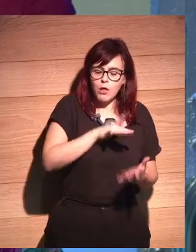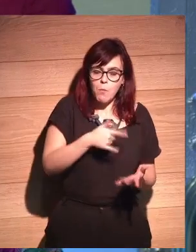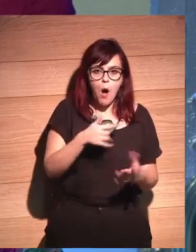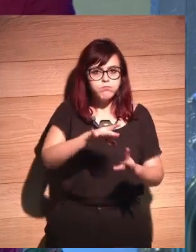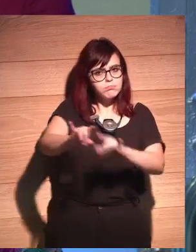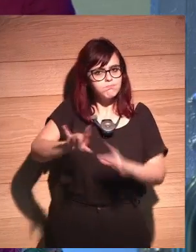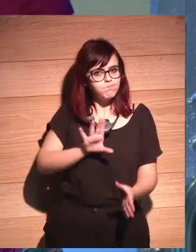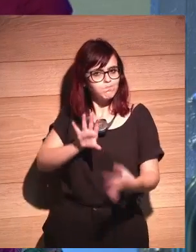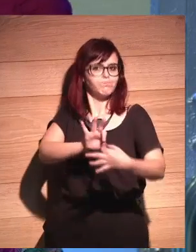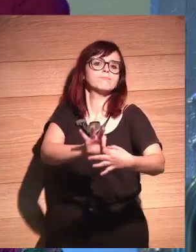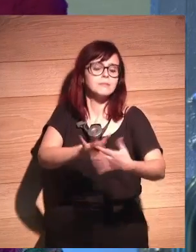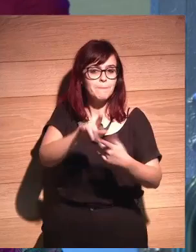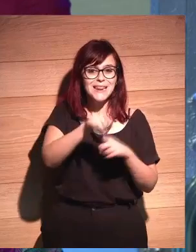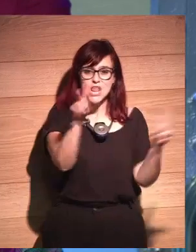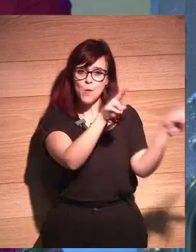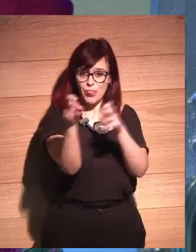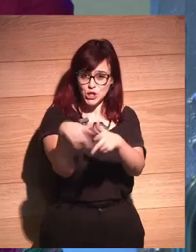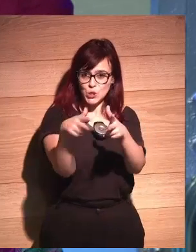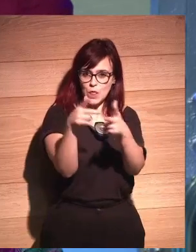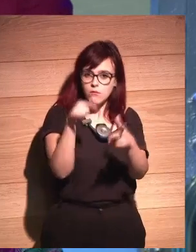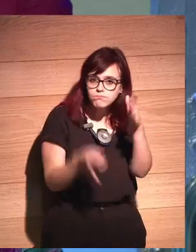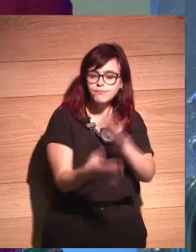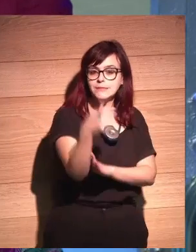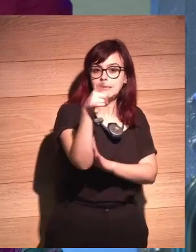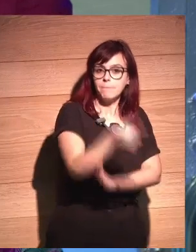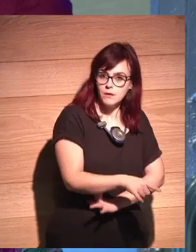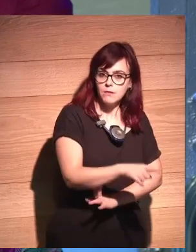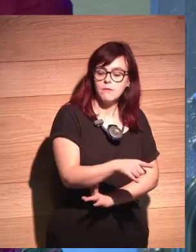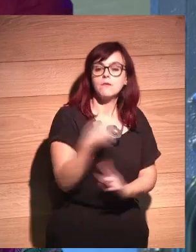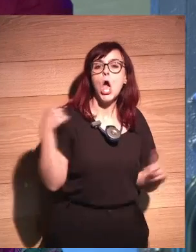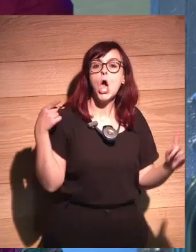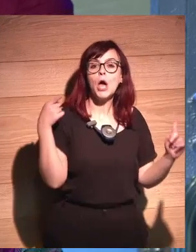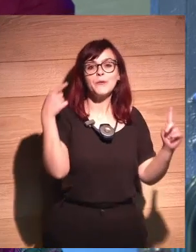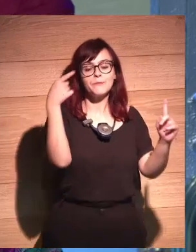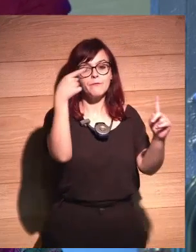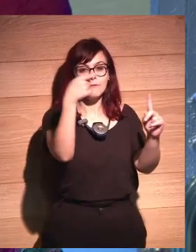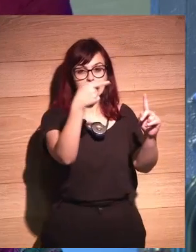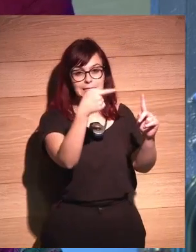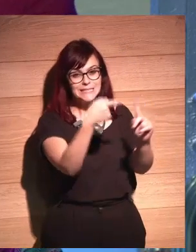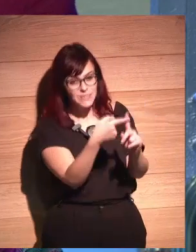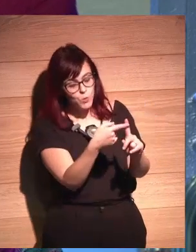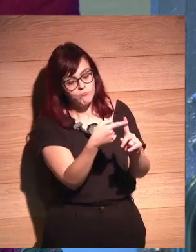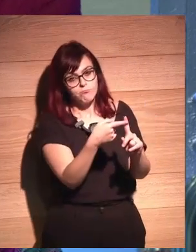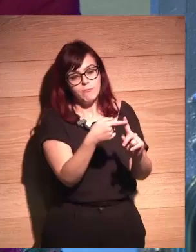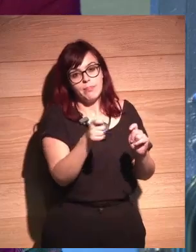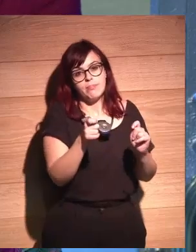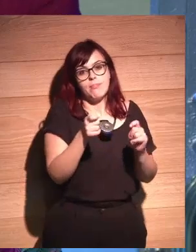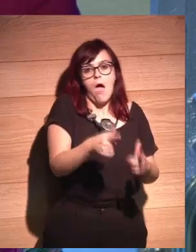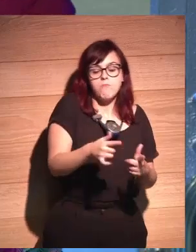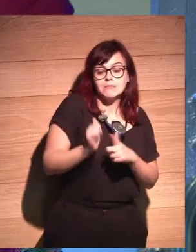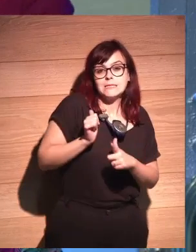identity, and regarding the proposal of social innovation solutions that